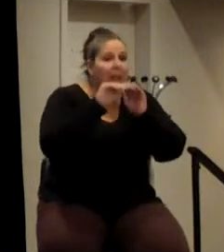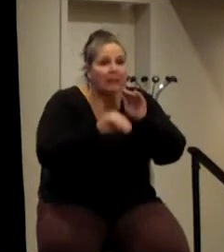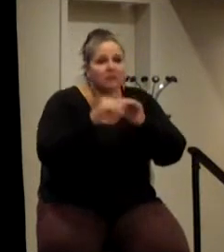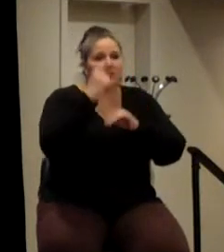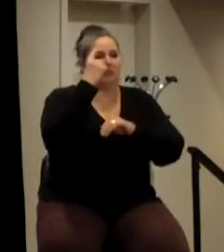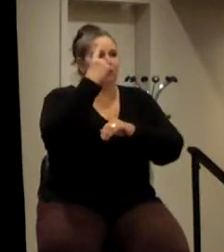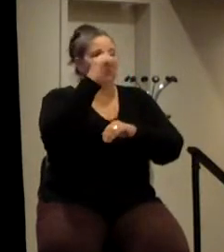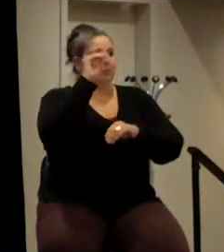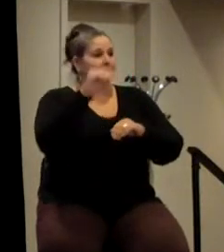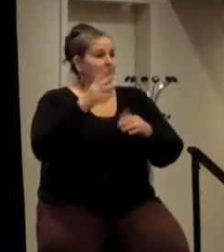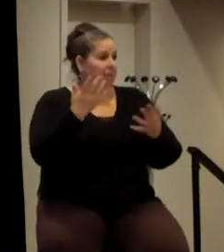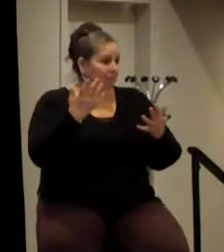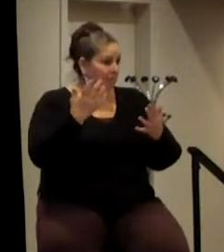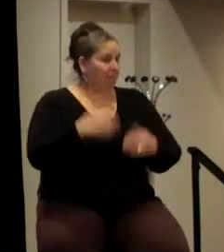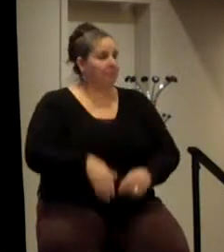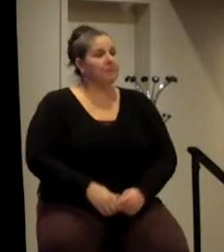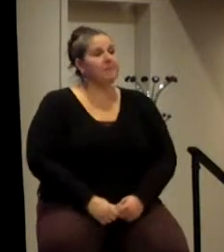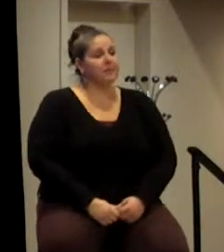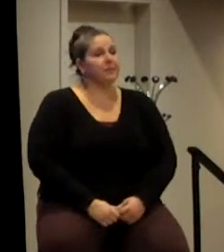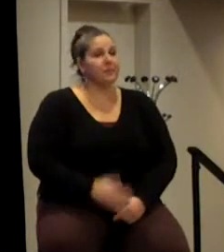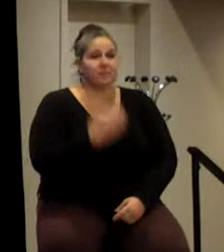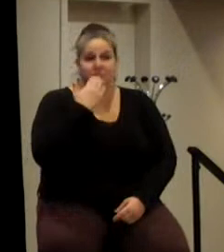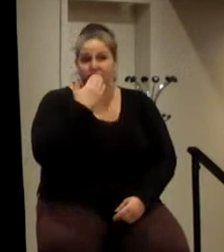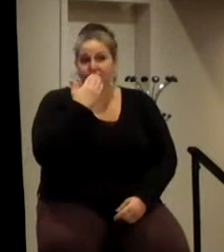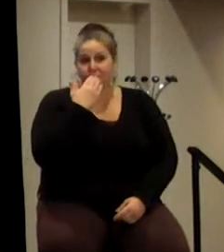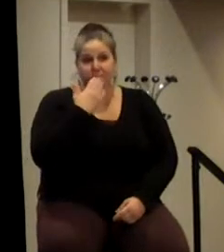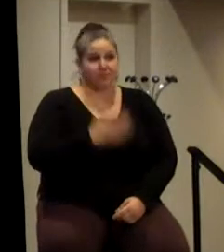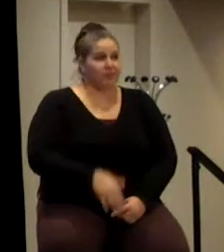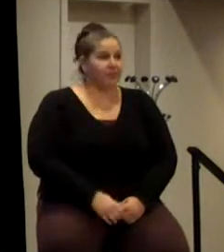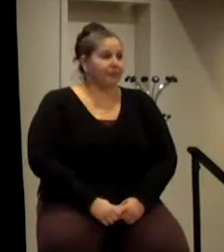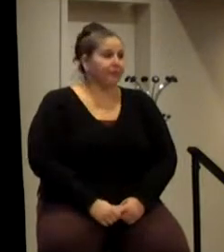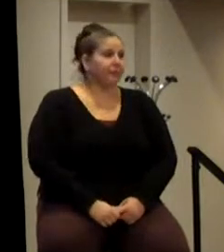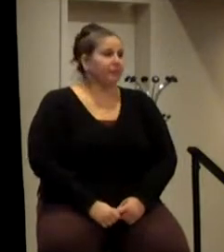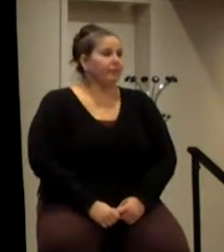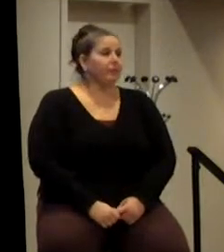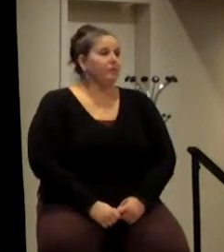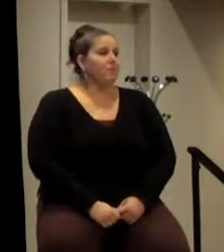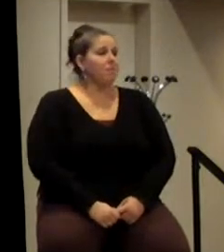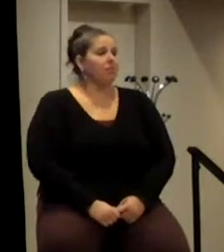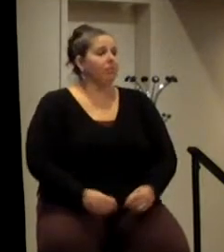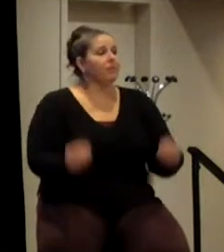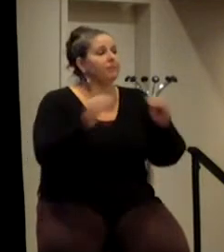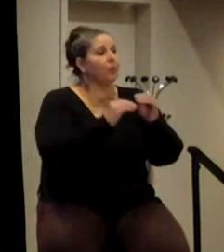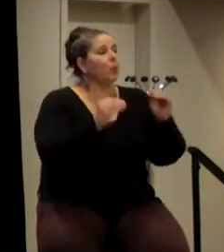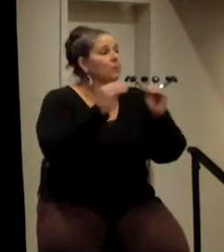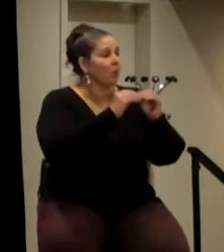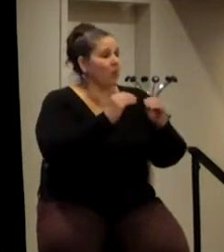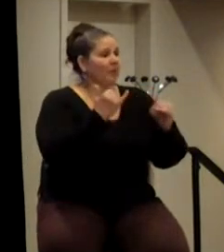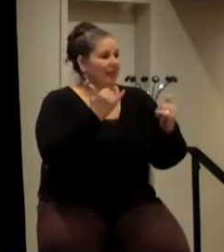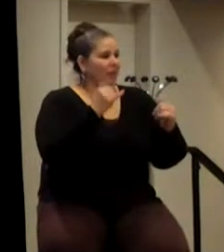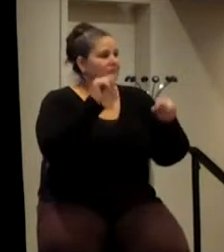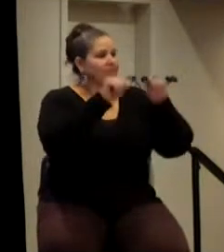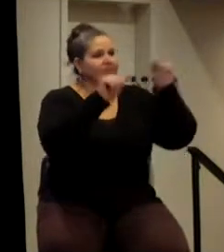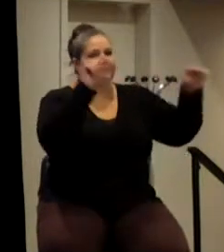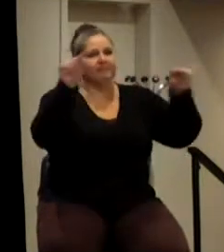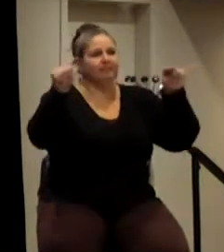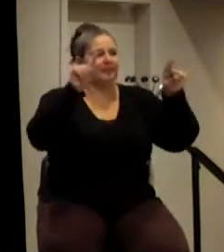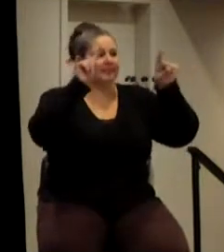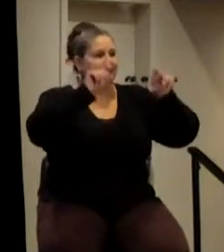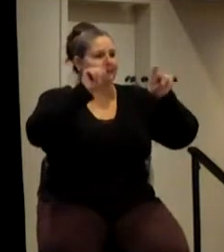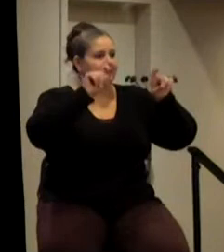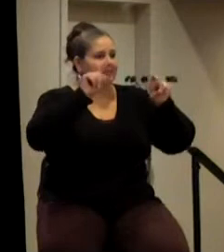That's very good. There's increased testing in the community related to having colleges back in town, so that certainly helps with some of